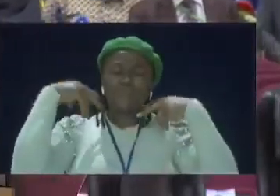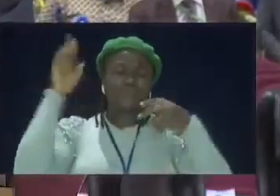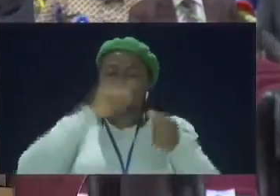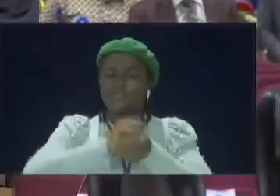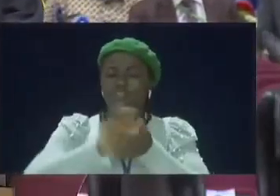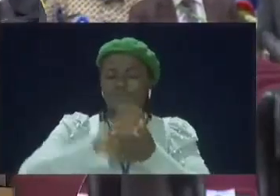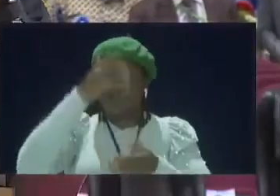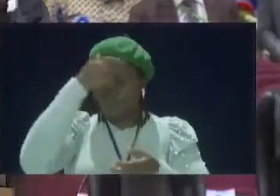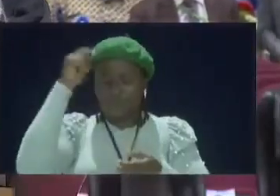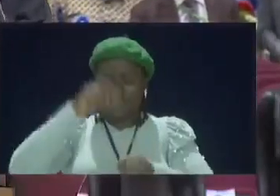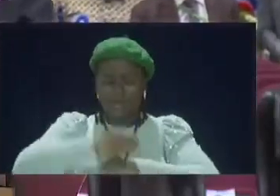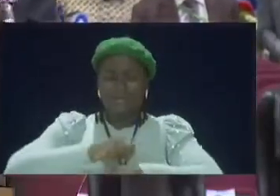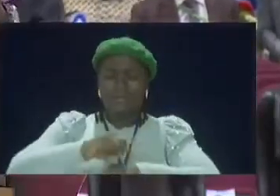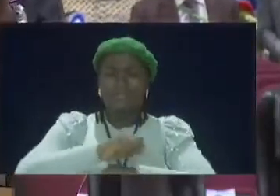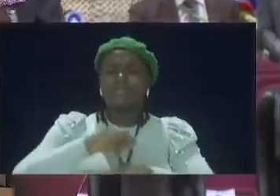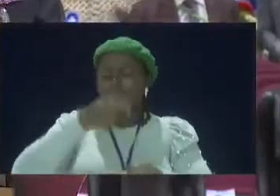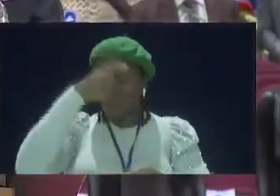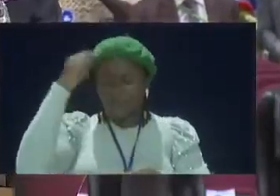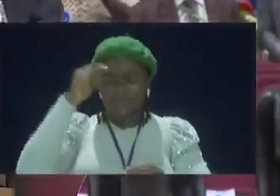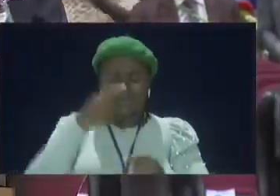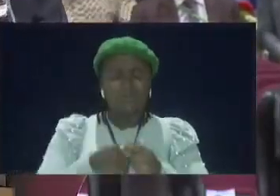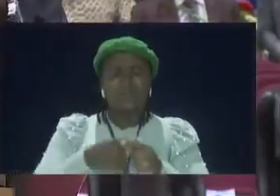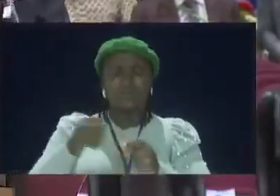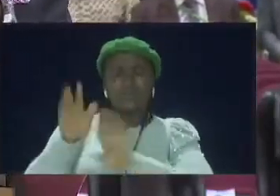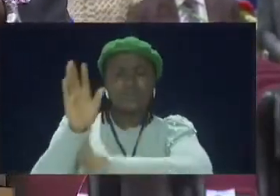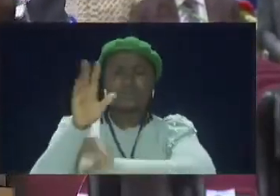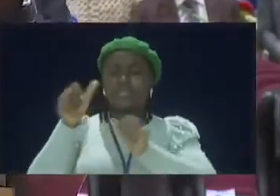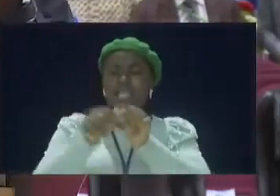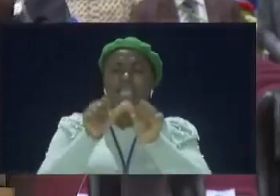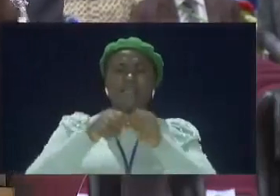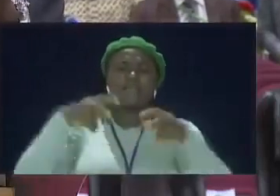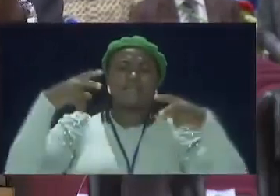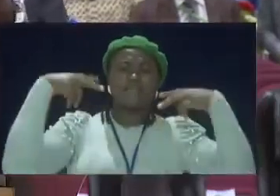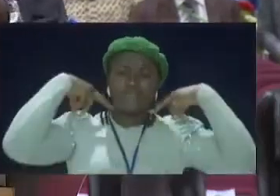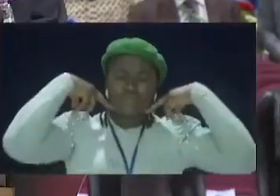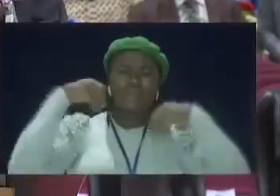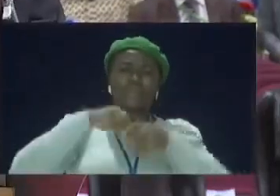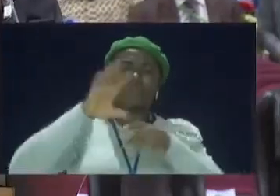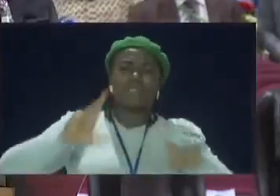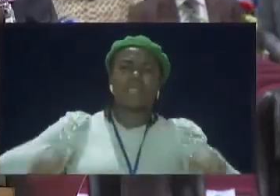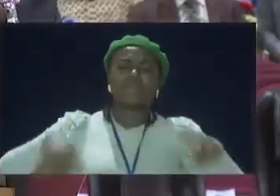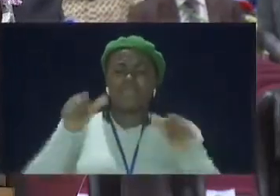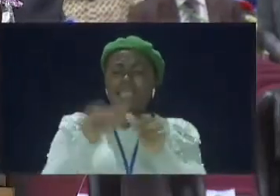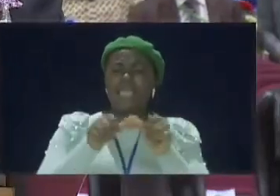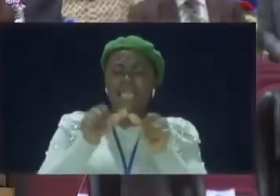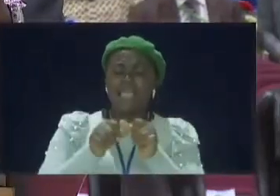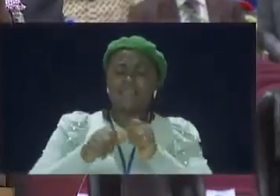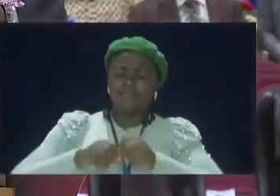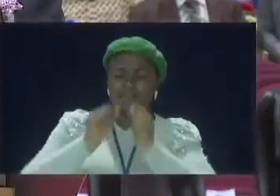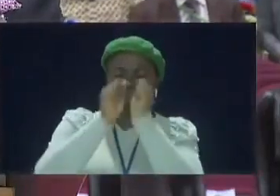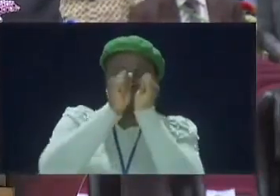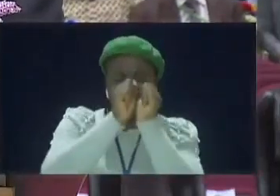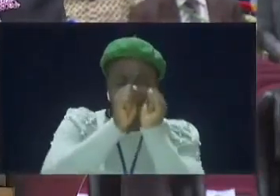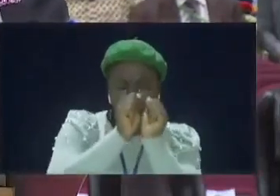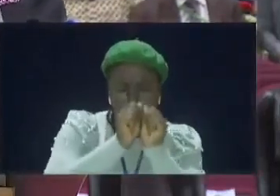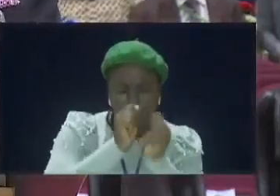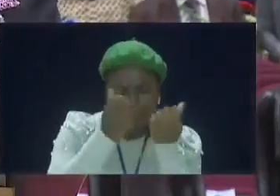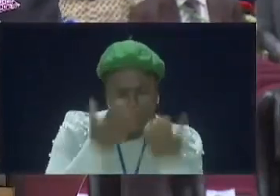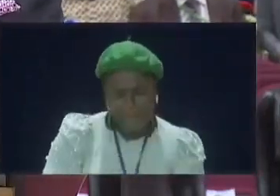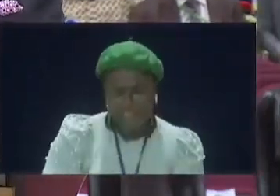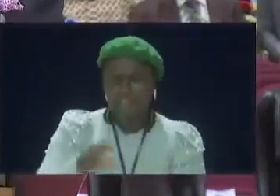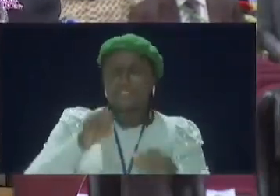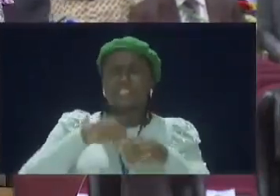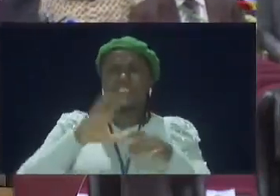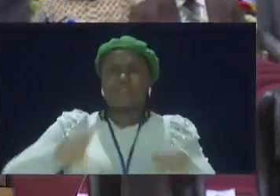the strength of the word of God, every yoke in your life, every oppression, every affliction,